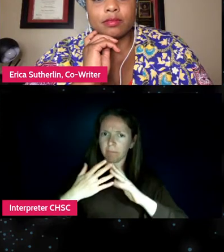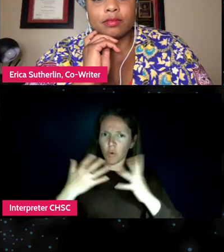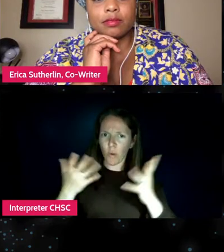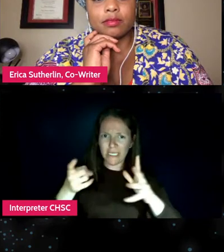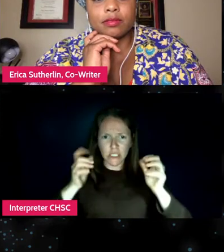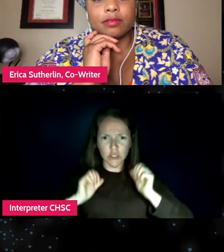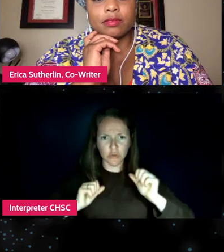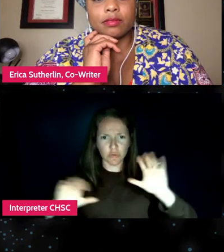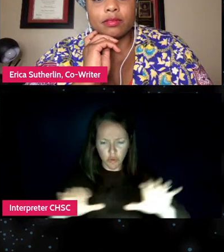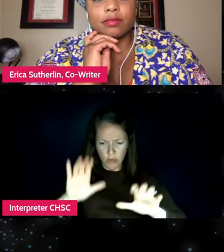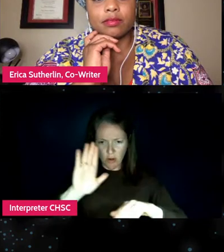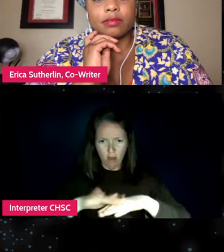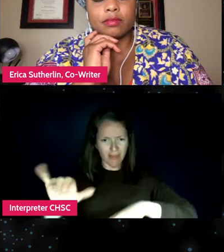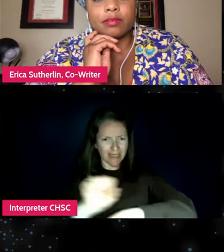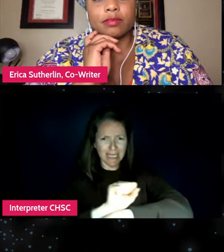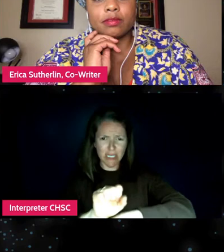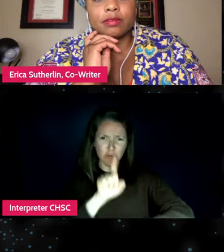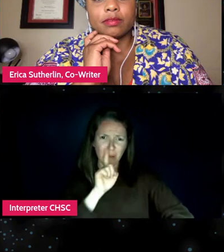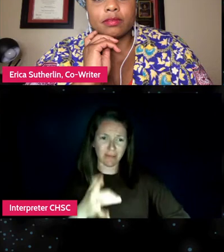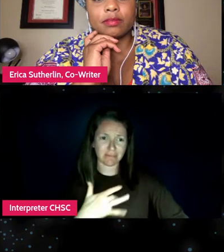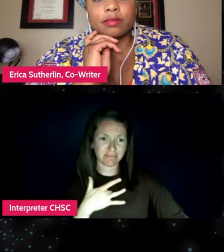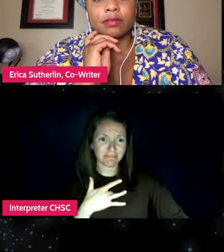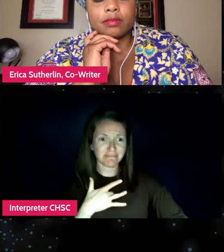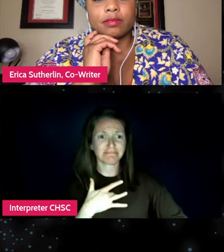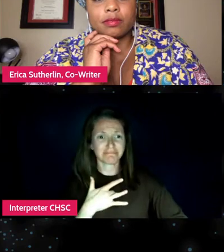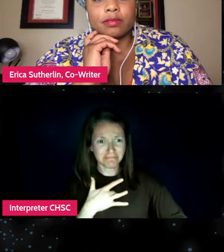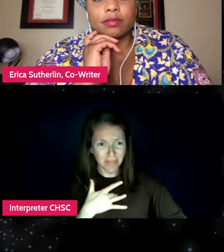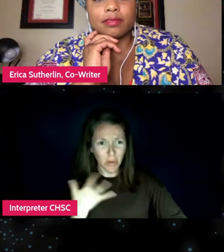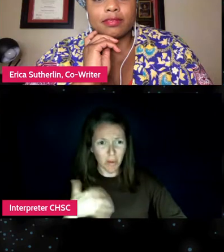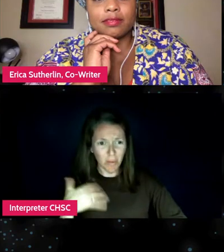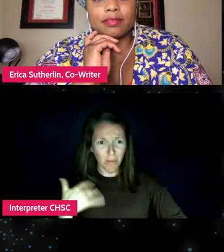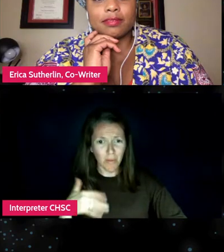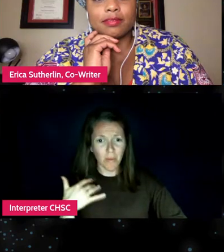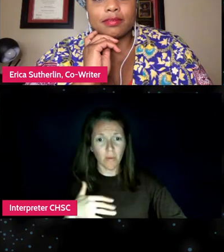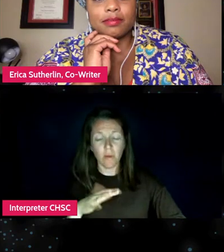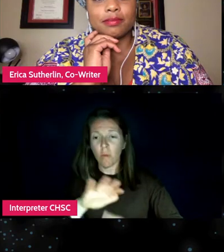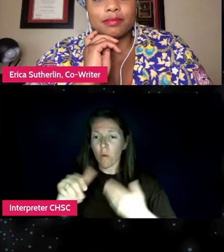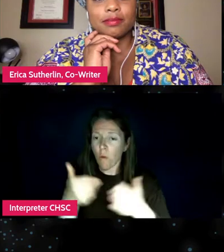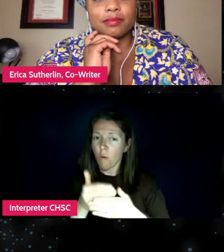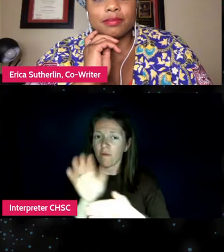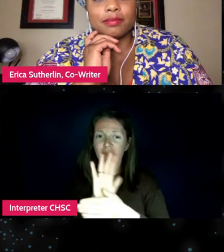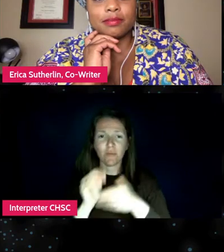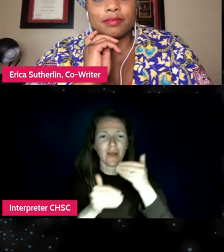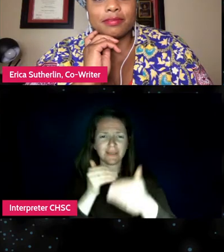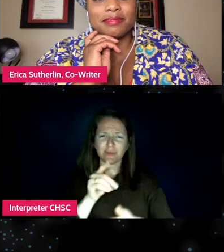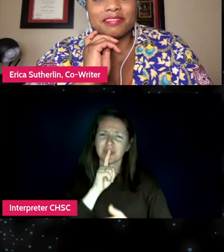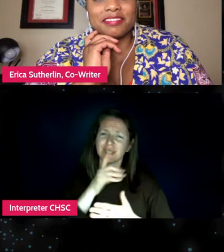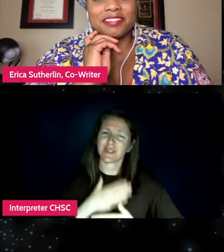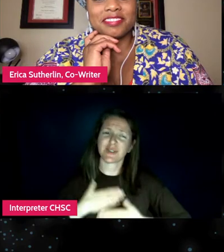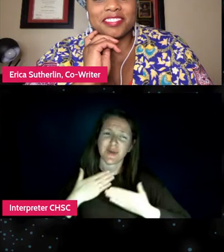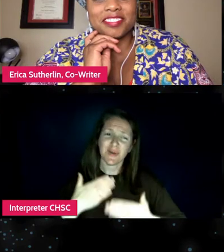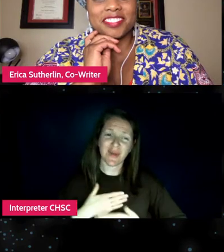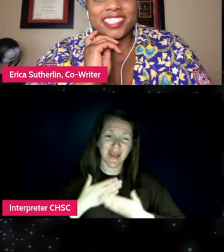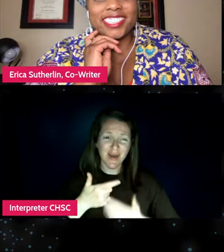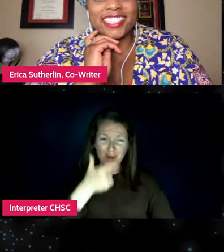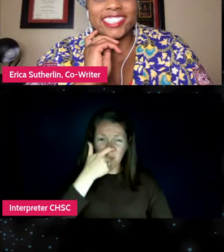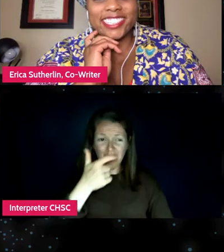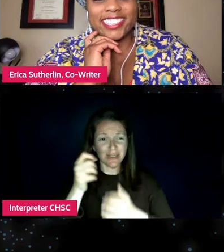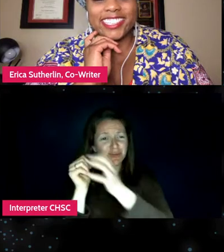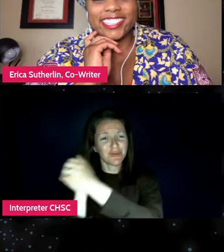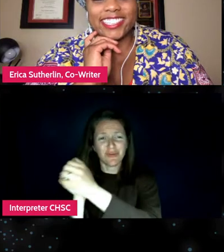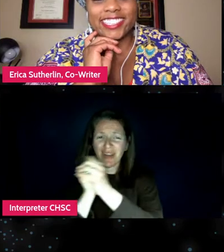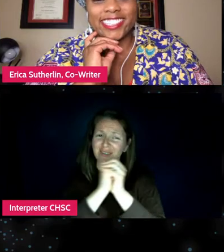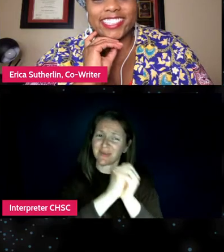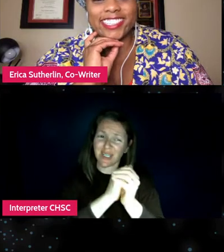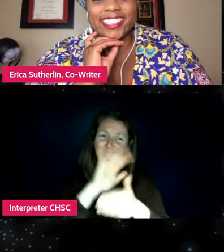stage was so meaningful. The whole film process was really a joy to watch, and congratulations